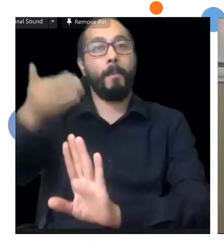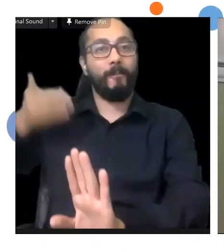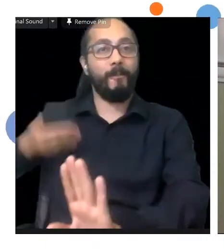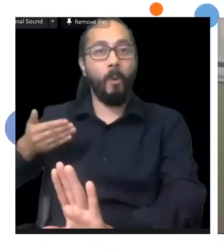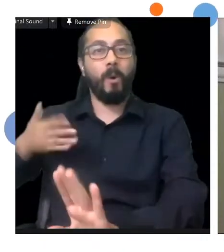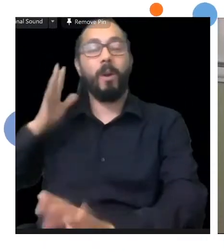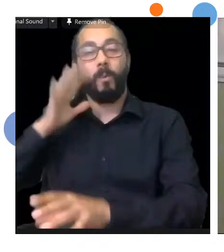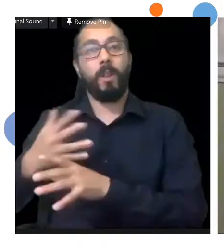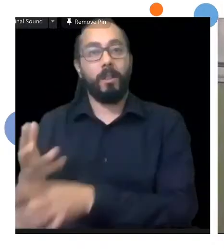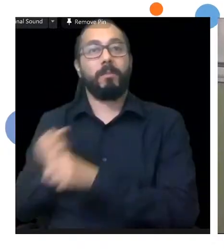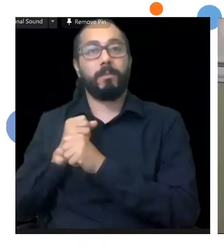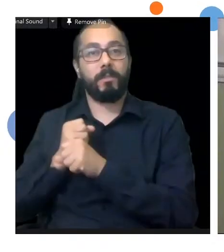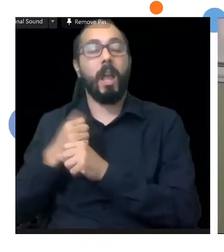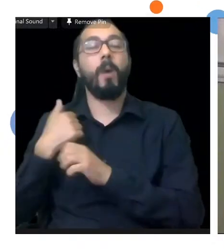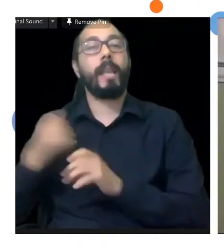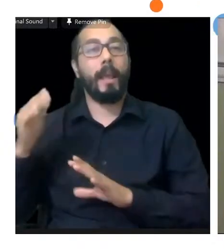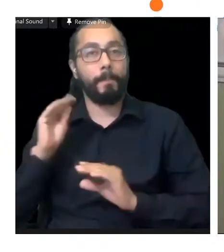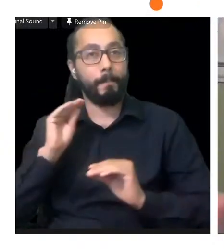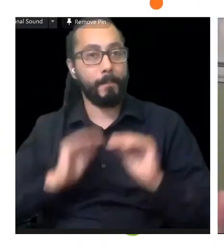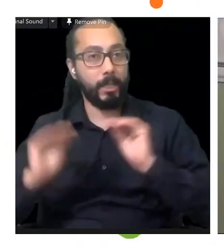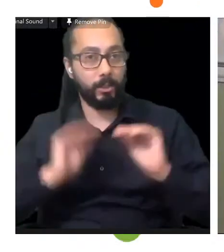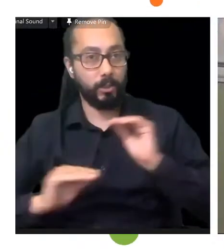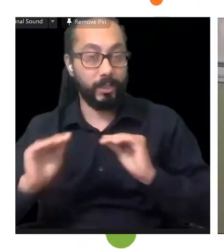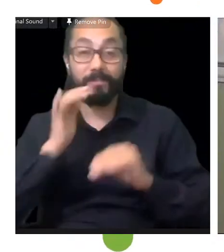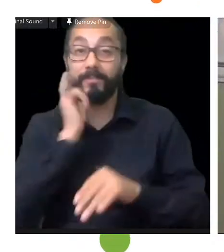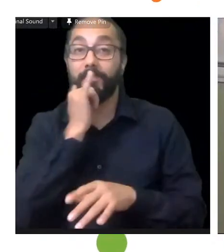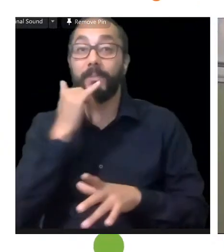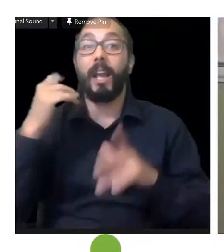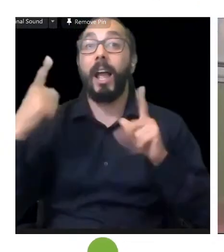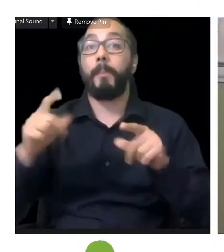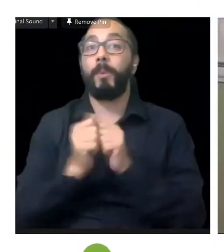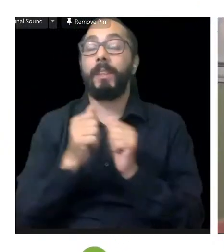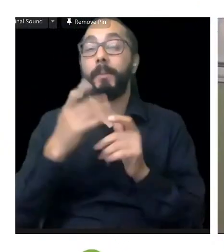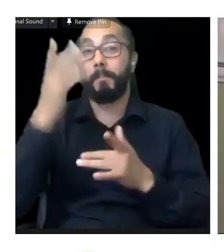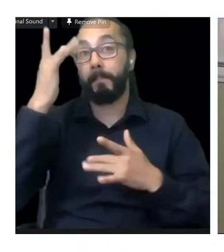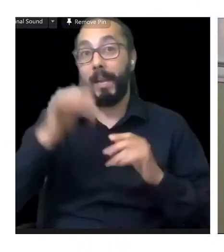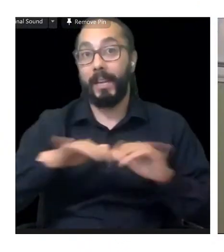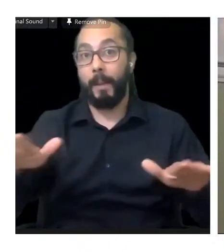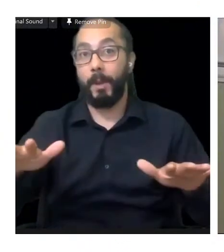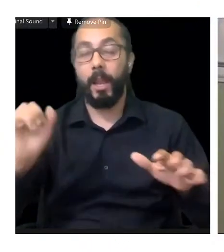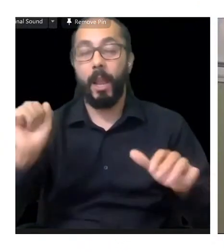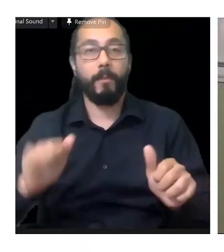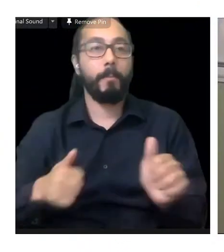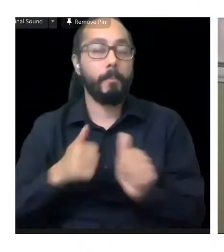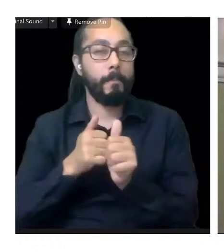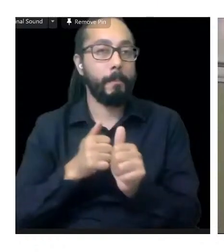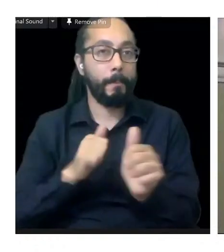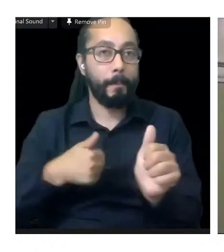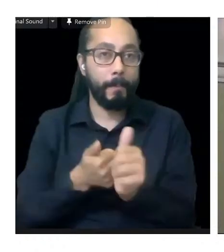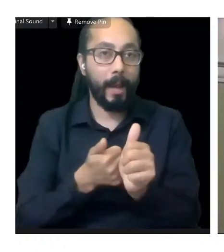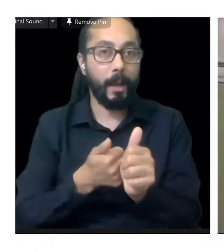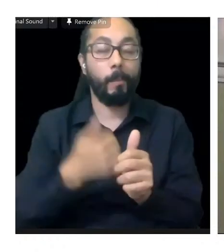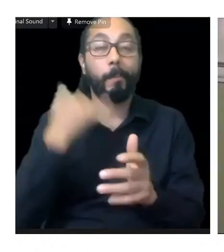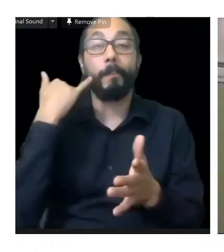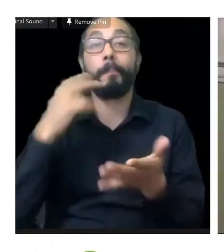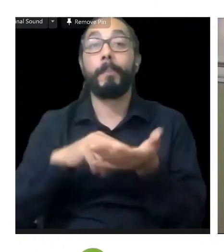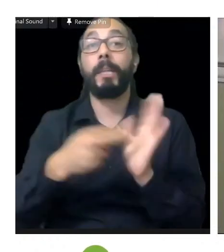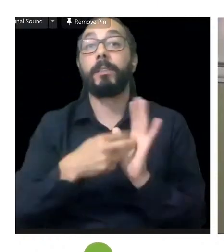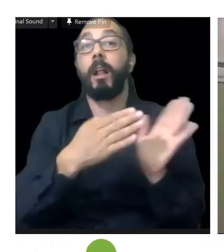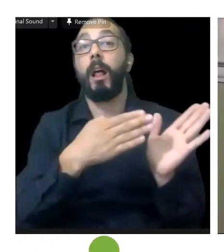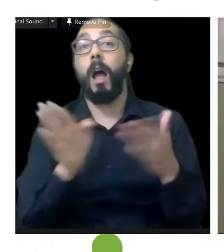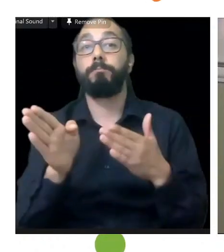It's consistent. No matter what happens with the pandemic, we have backups. So if we have to go digital, if we have to go online, if we have to become more of an audio programming